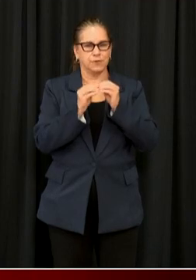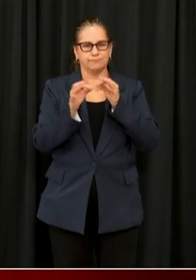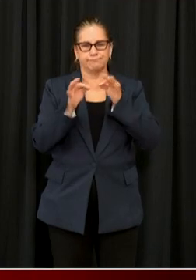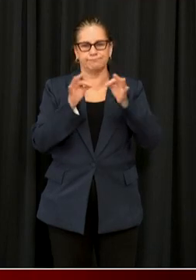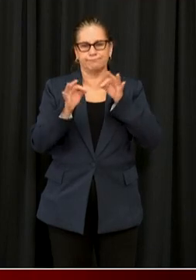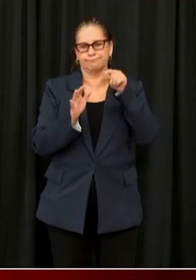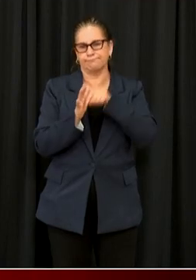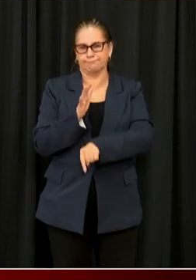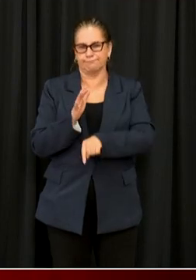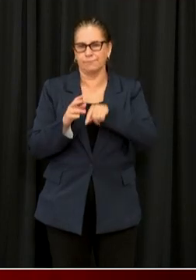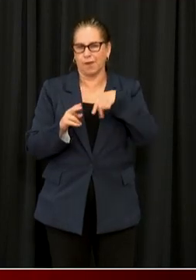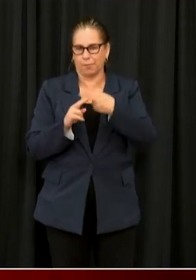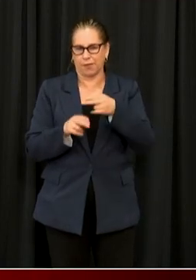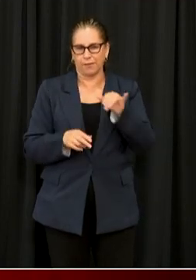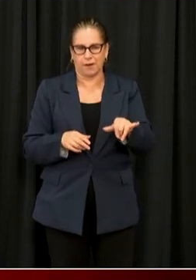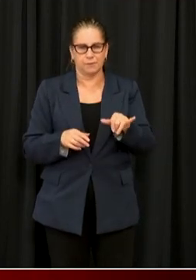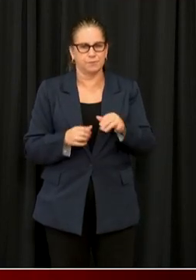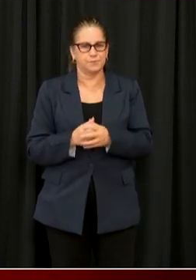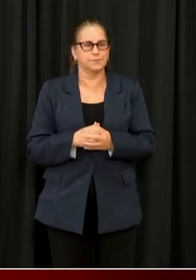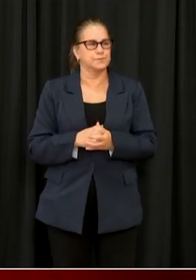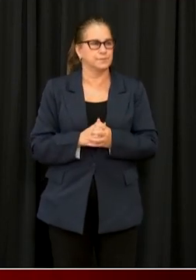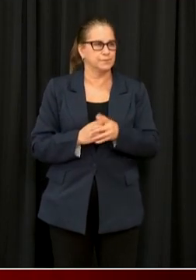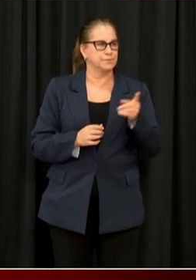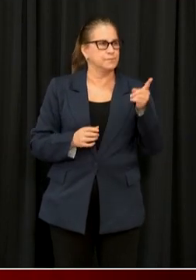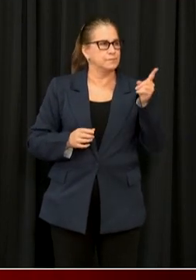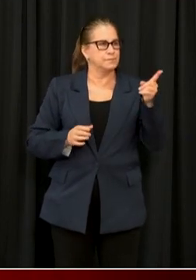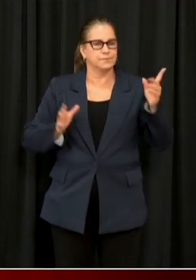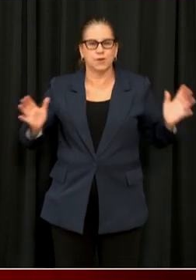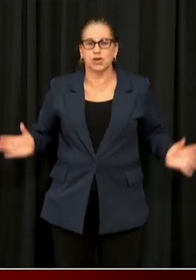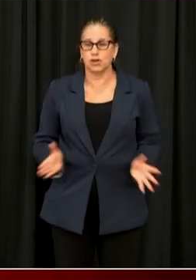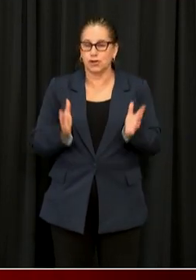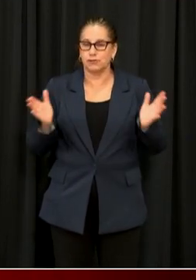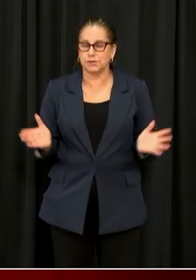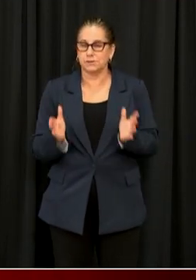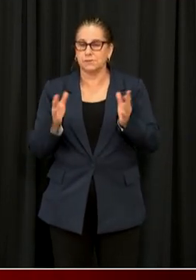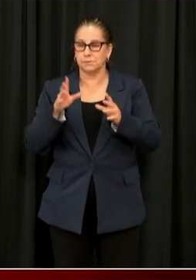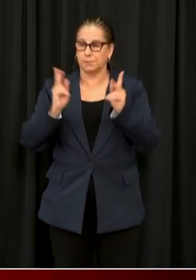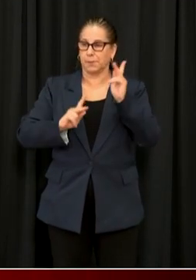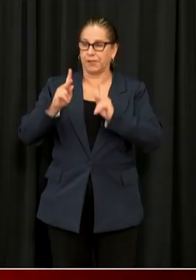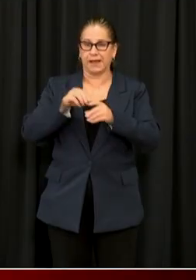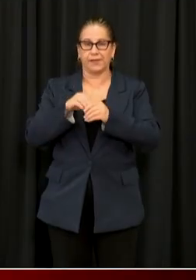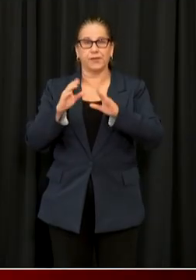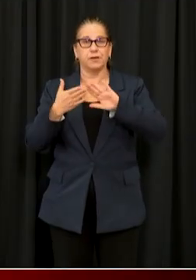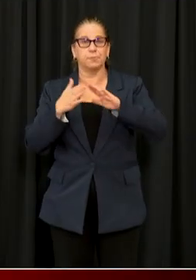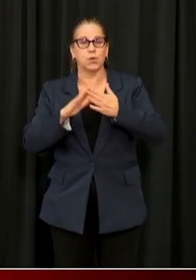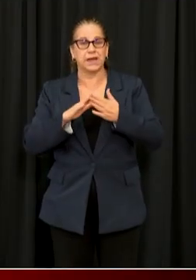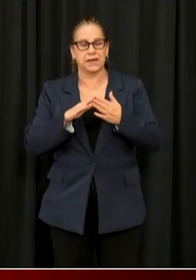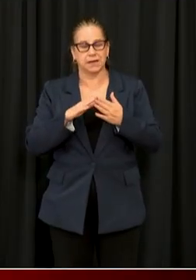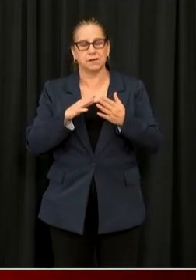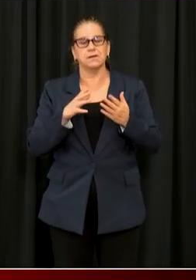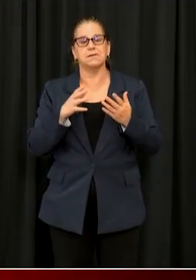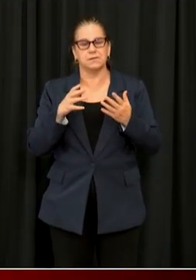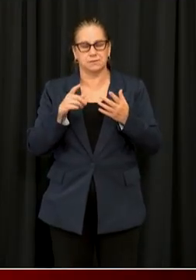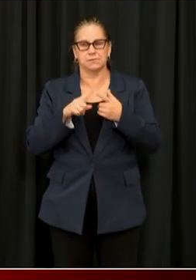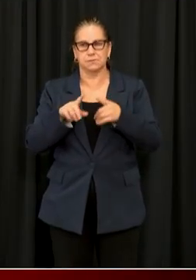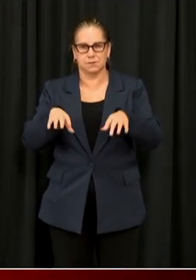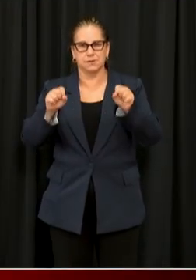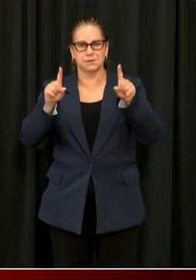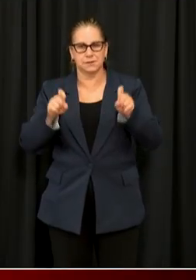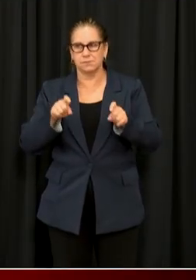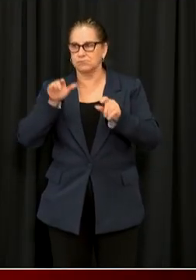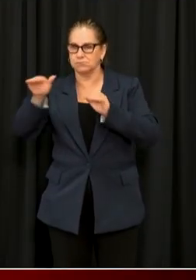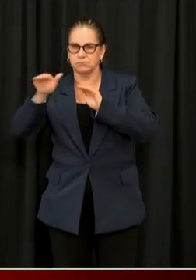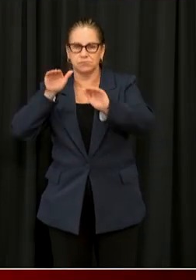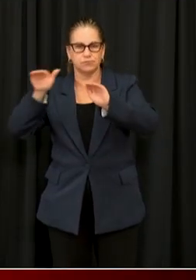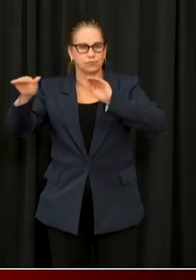encouraging members of the community and have done a lot of education about the expanding signs and symptoms of COVID-19, we want to make sure